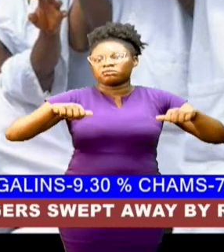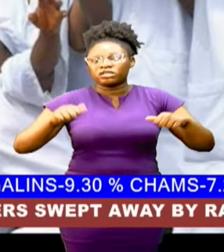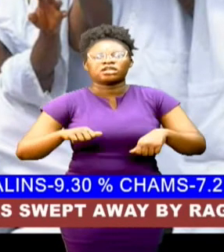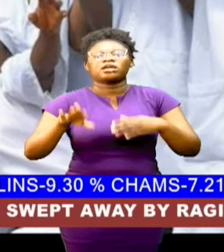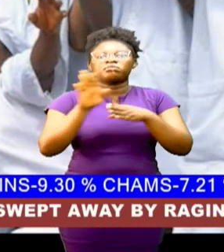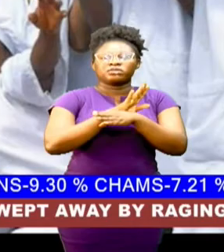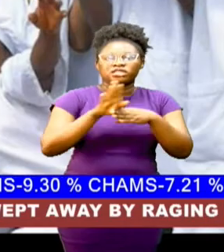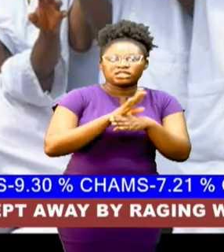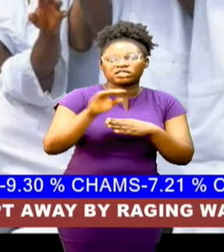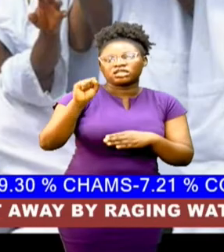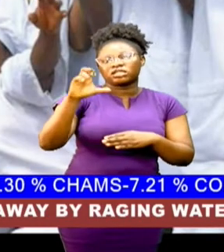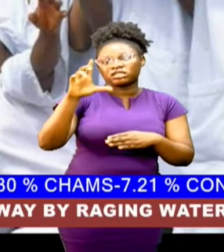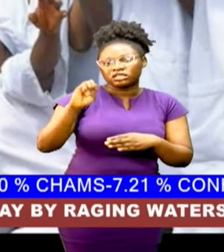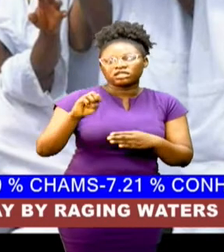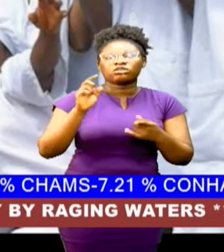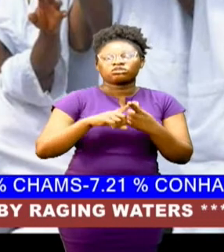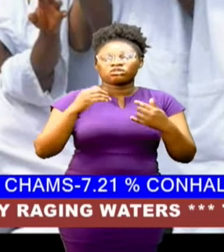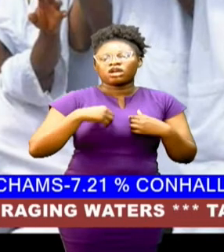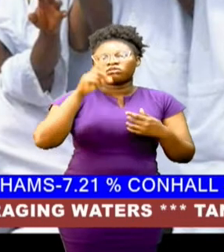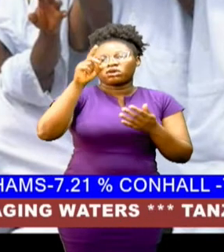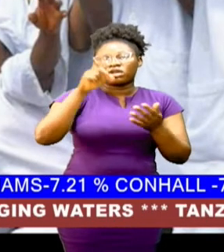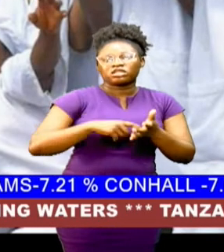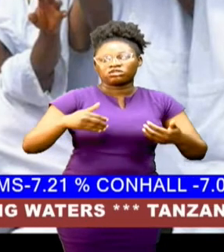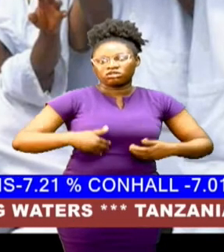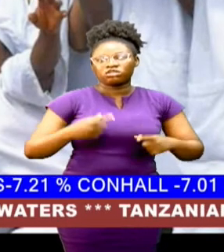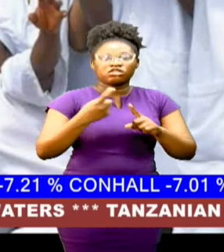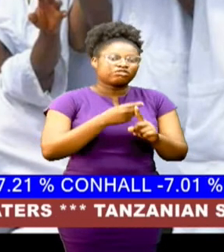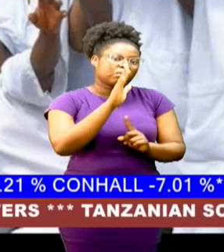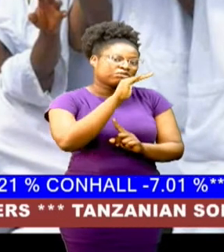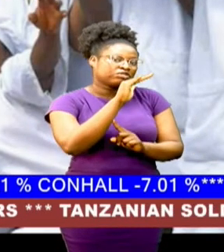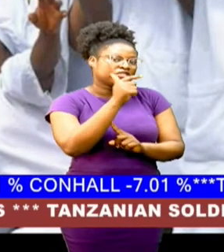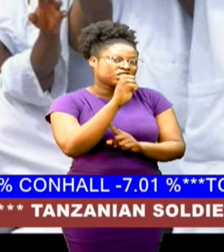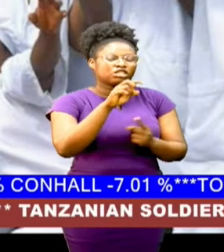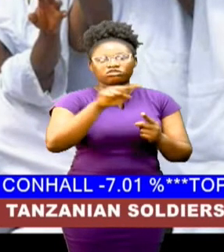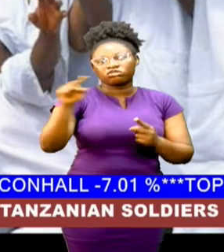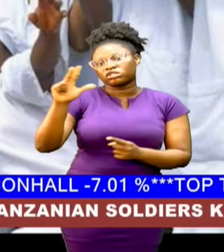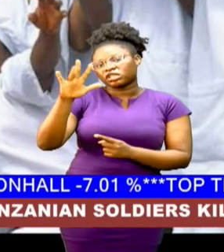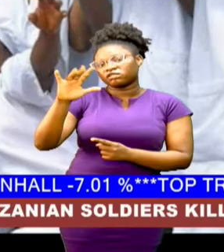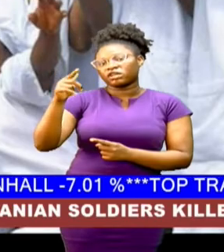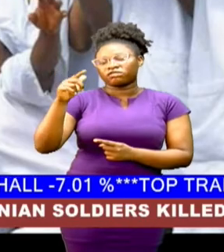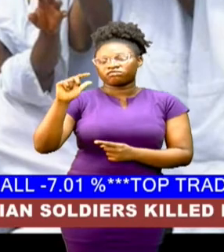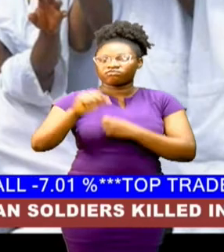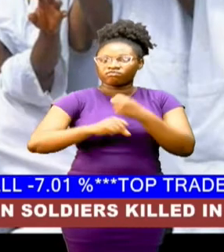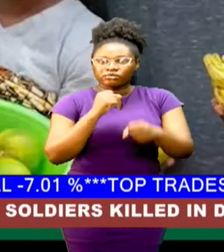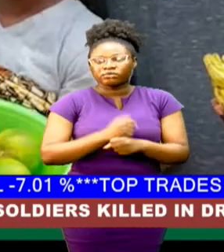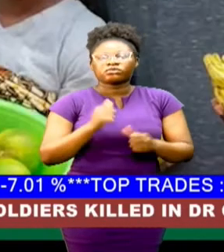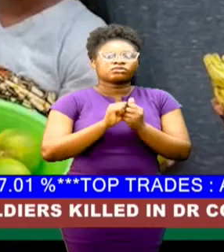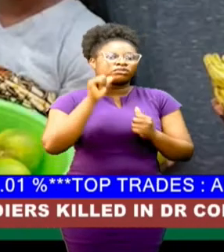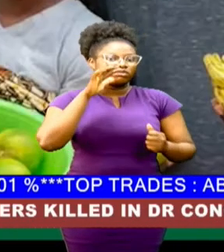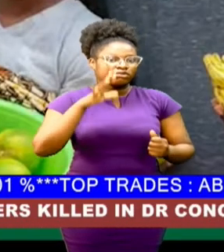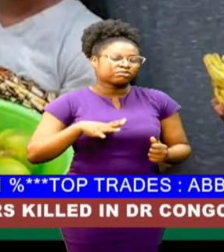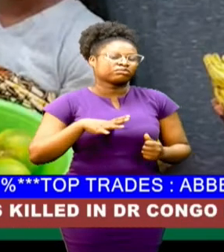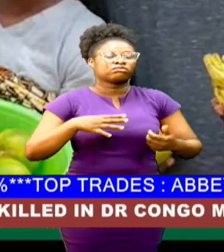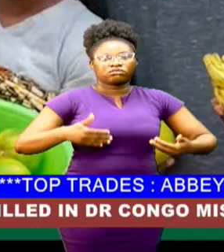At least 1,000 youth aged 15 to 35 years, with female youth leading